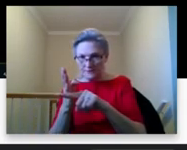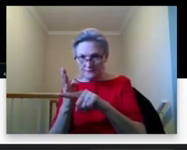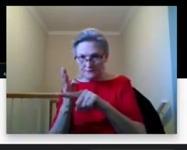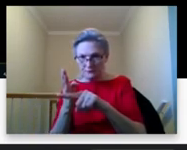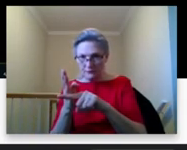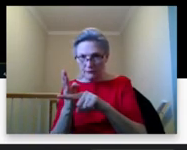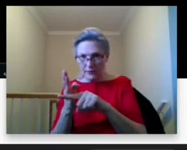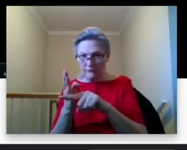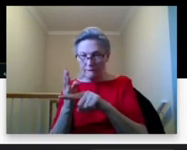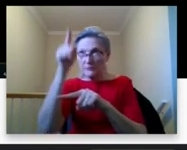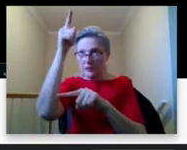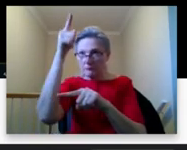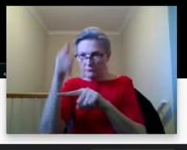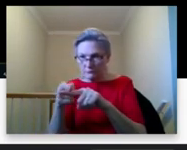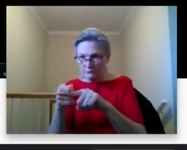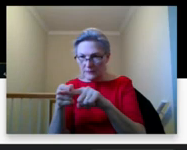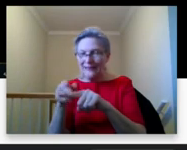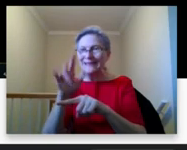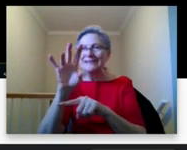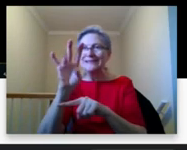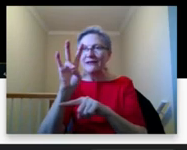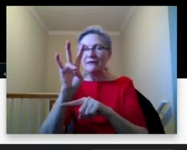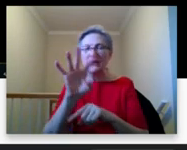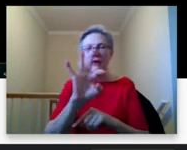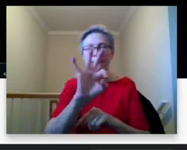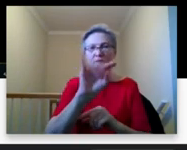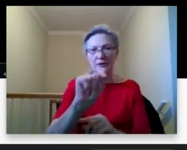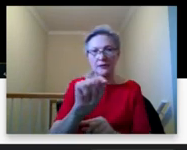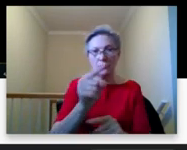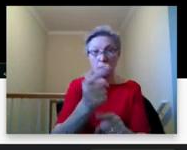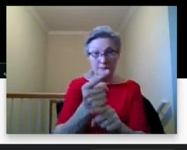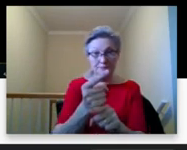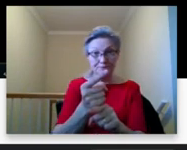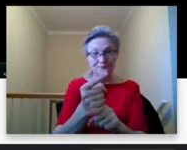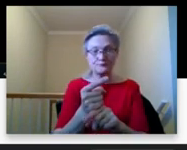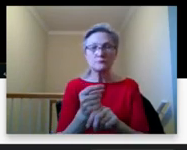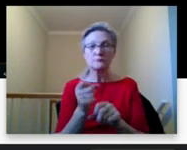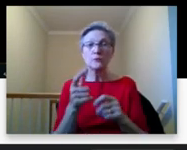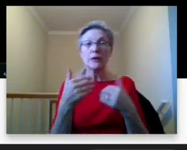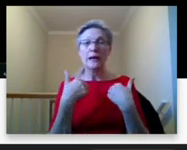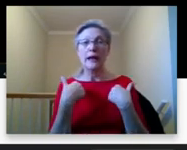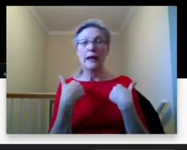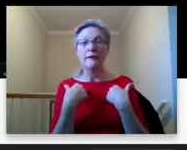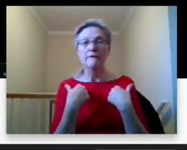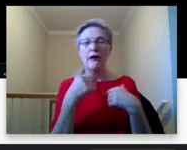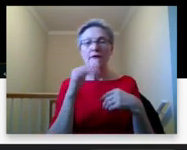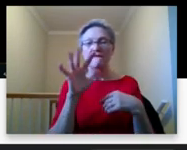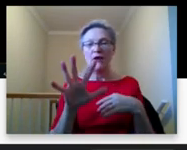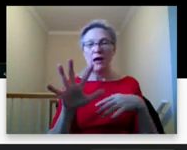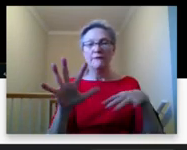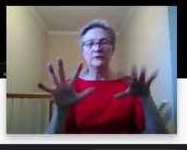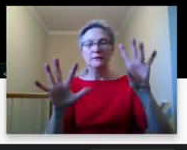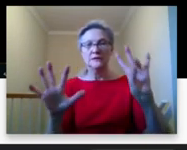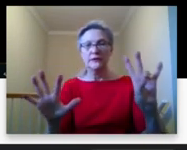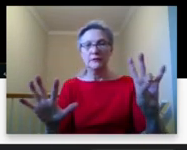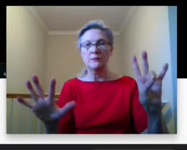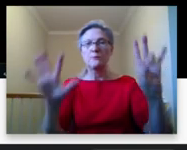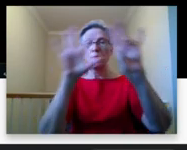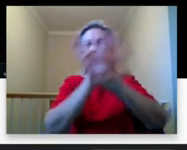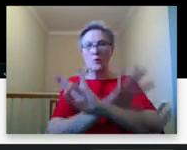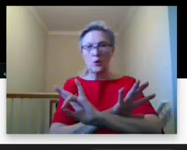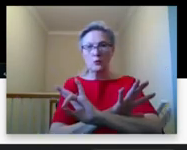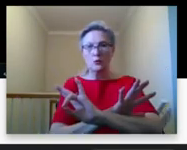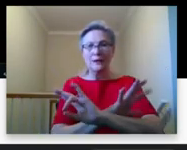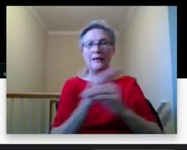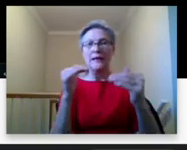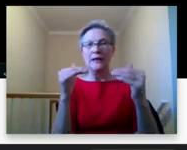figure to the top of our figure is 7 feet, right? So we can have 5 times 7. 5